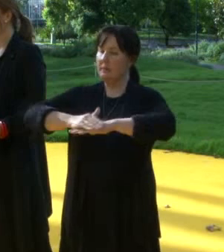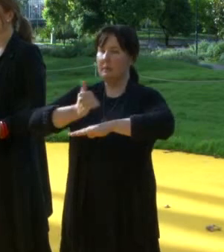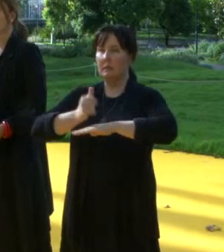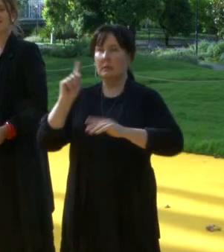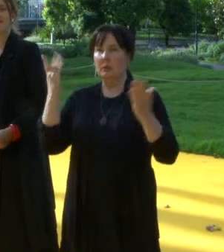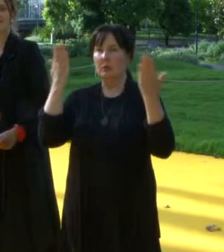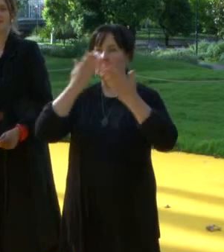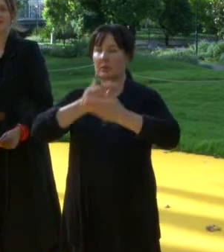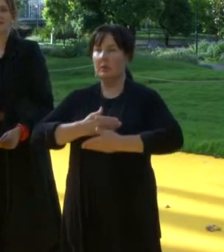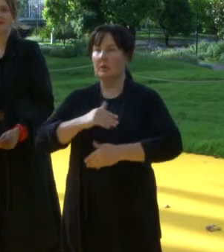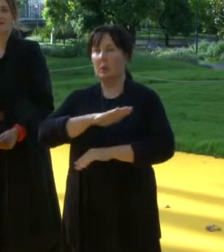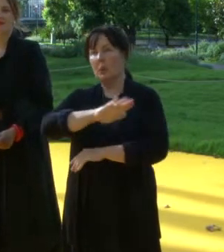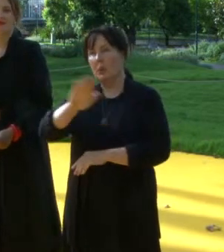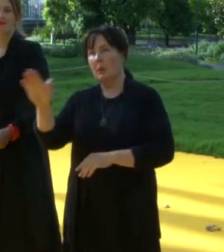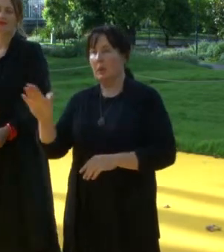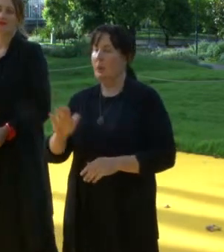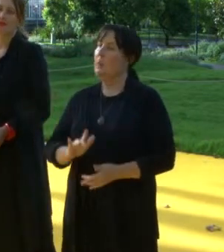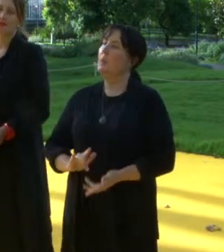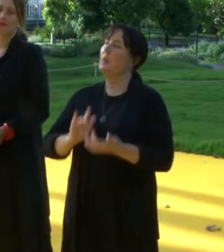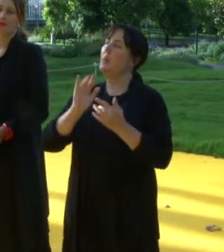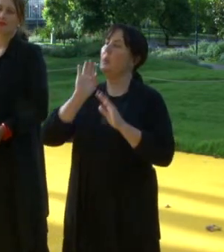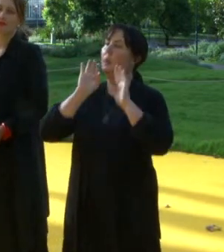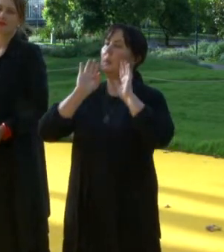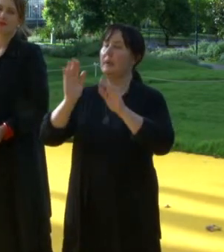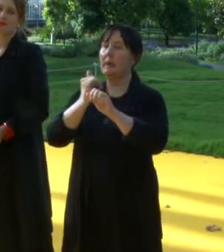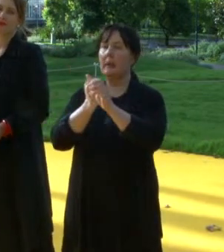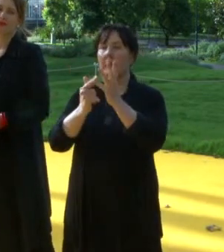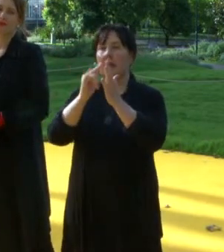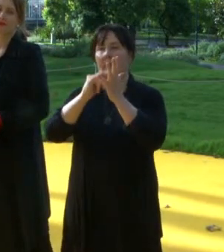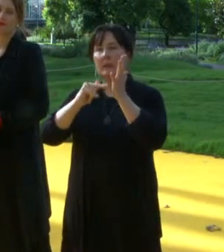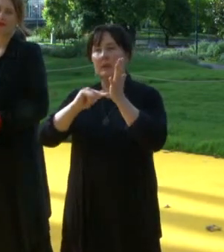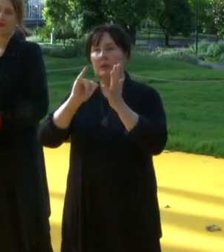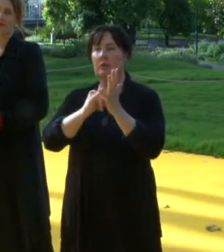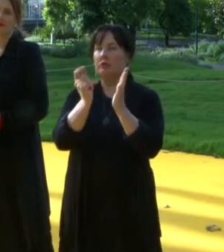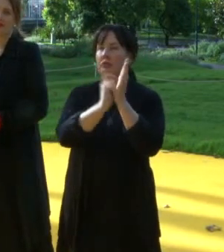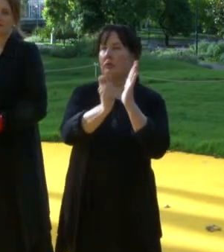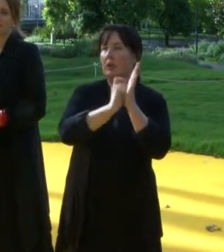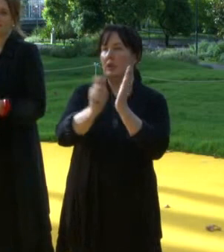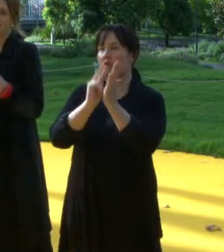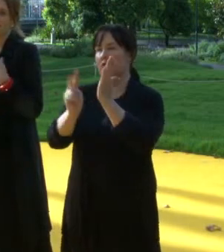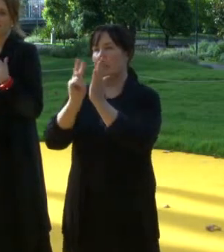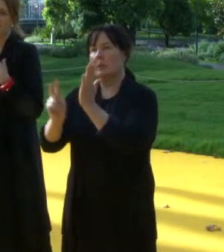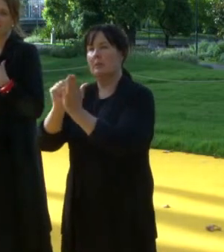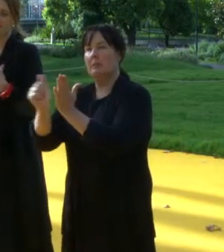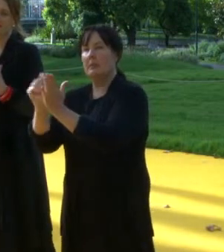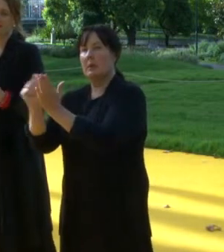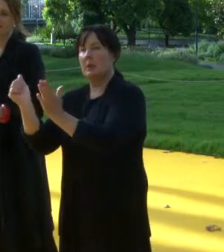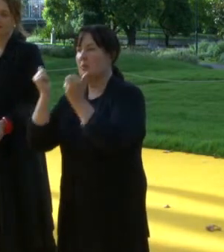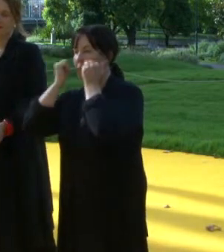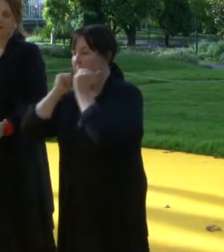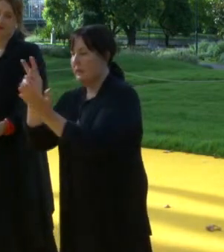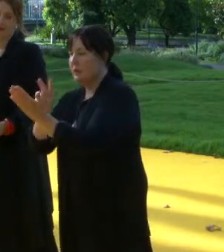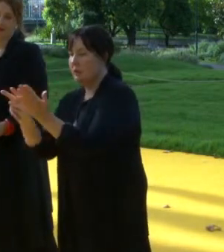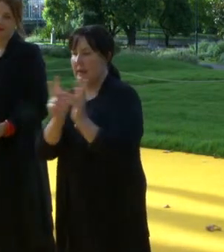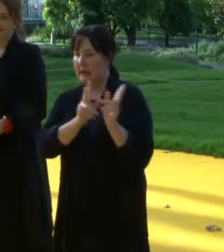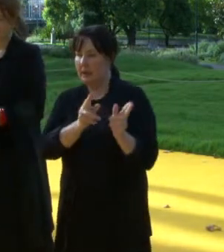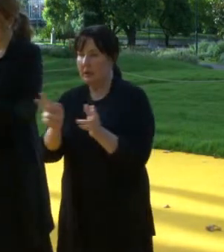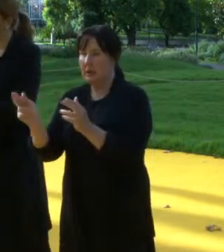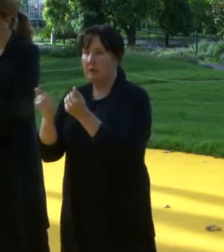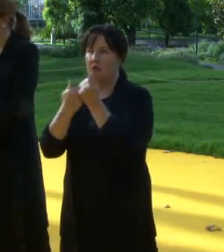distinguished guests, writers, readers, booksellers, publishers, editors, proofreaders, friends and